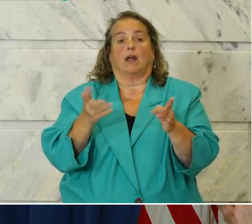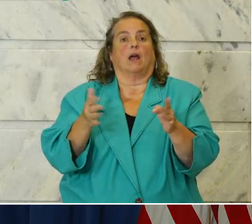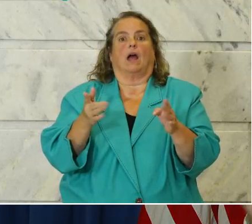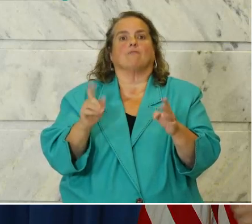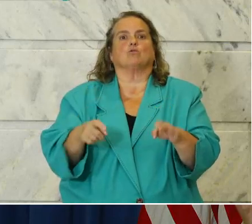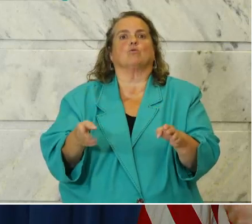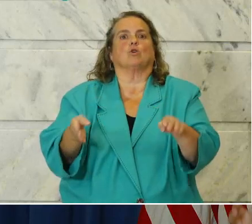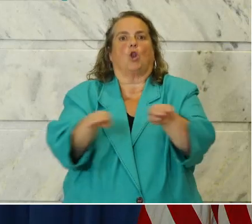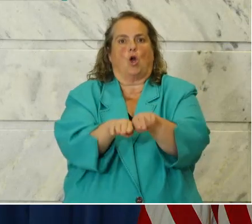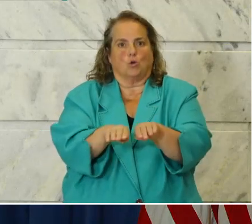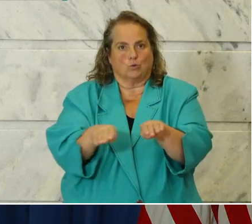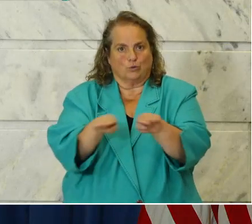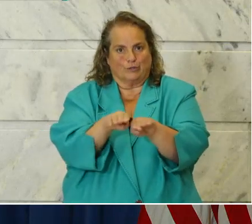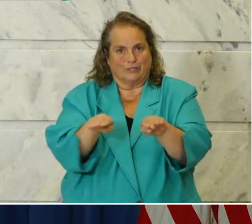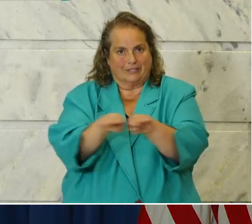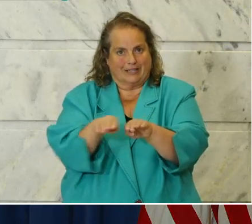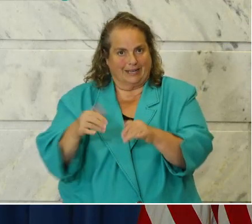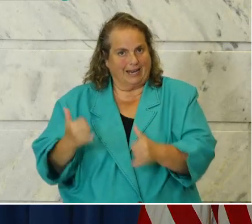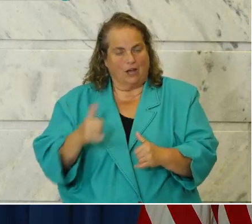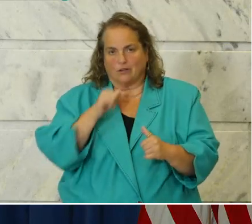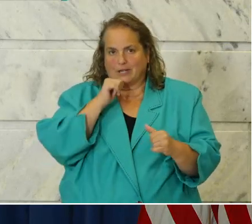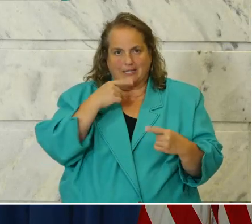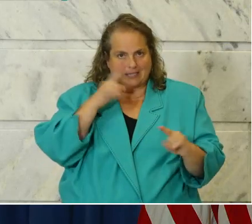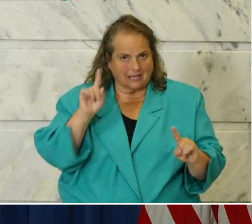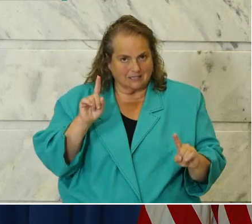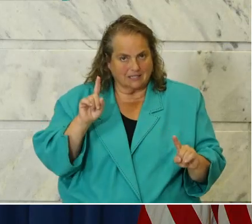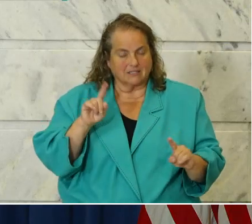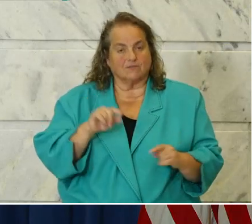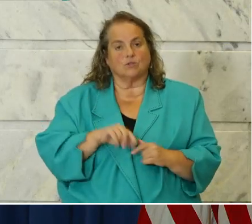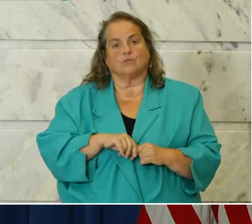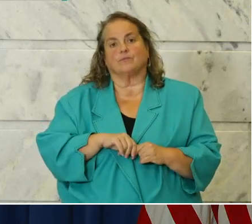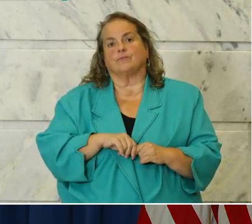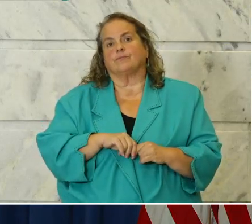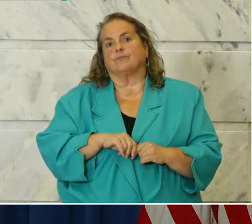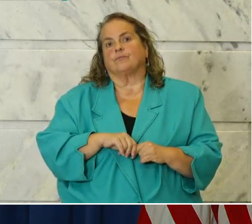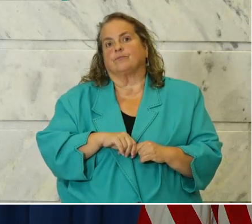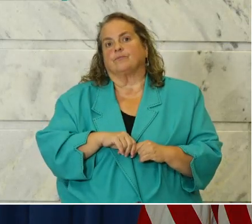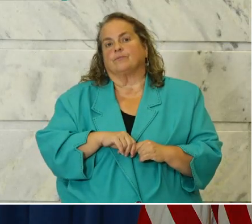virus are not succeeding.